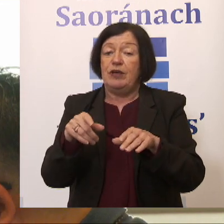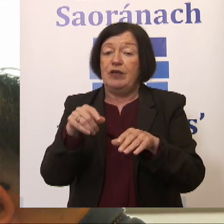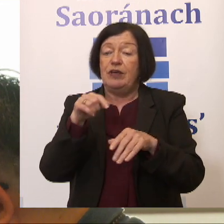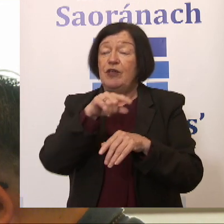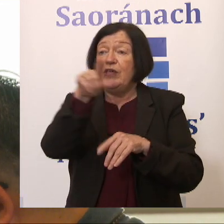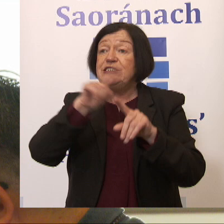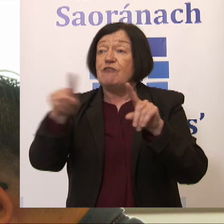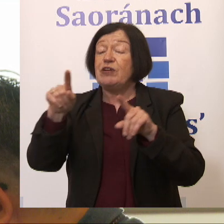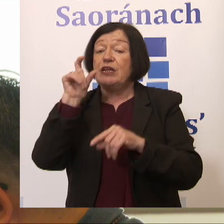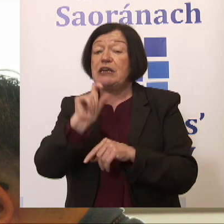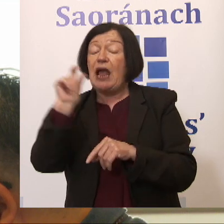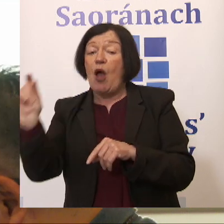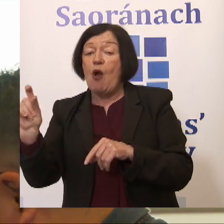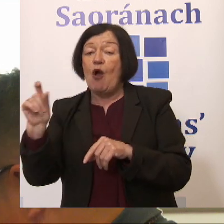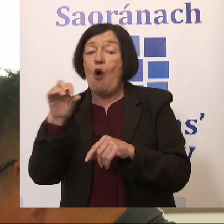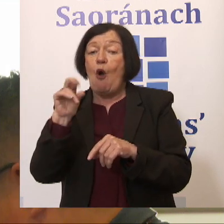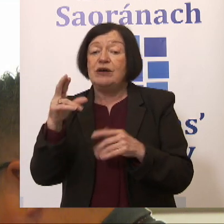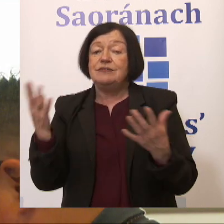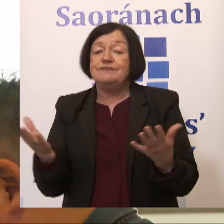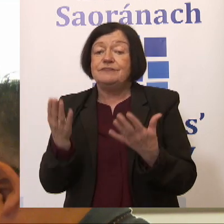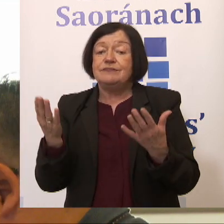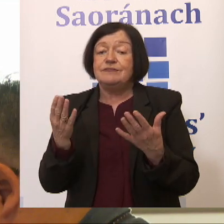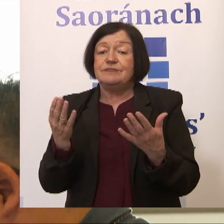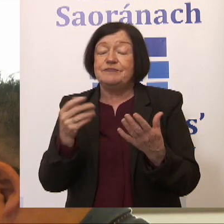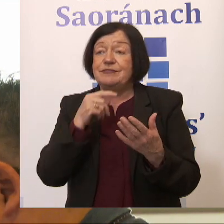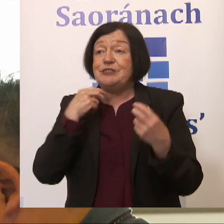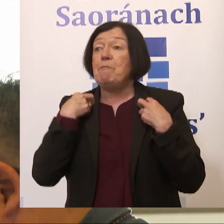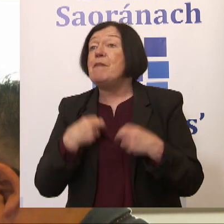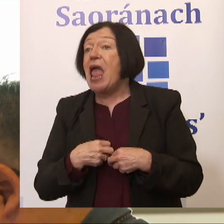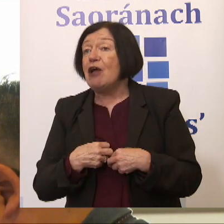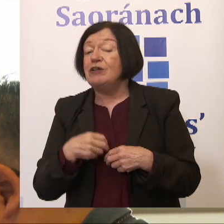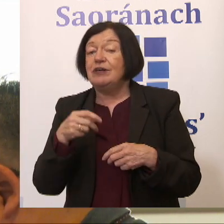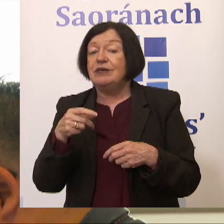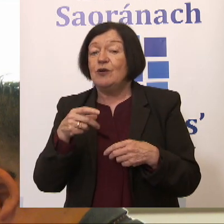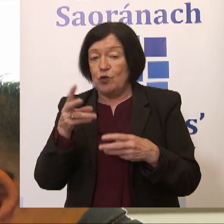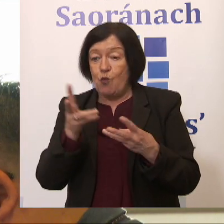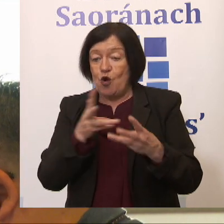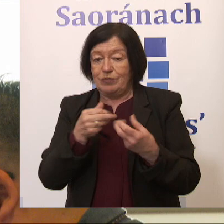authorities or alongside the mayor, would be viable?